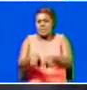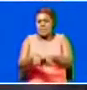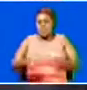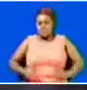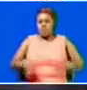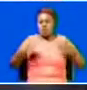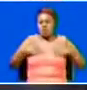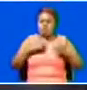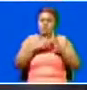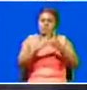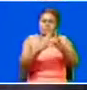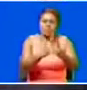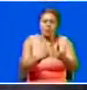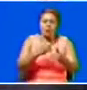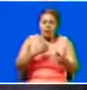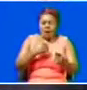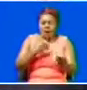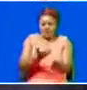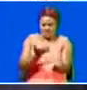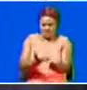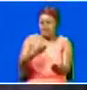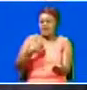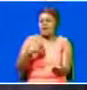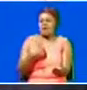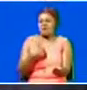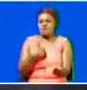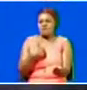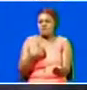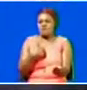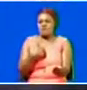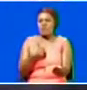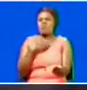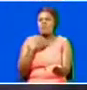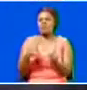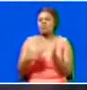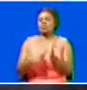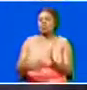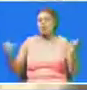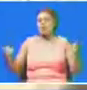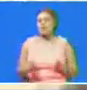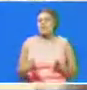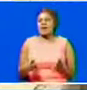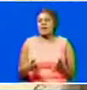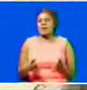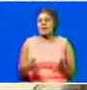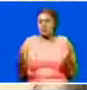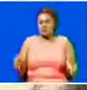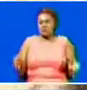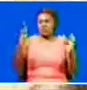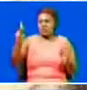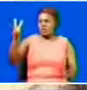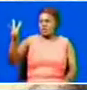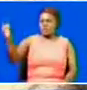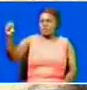carcass. So we have all that evidence, so that we want to be as transparent as we can. Afisa wa